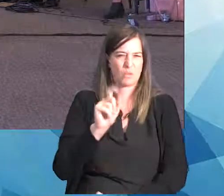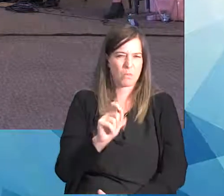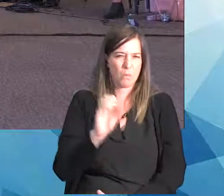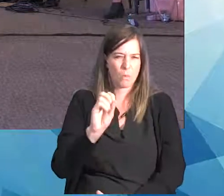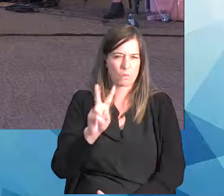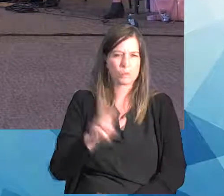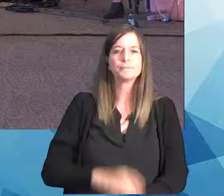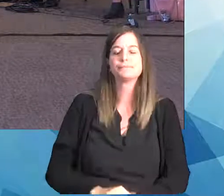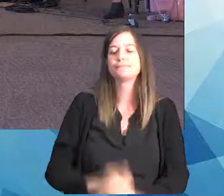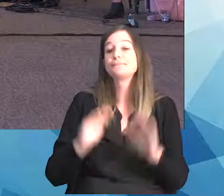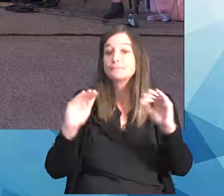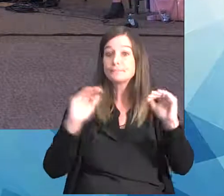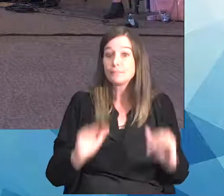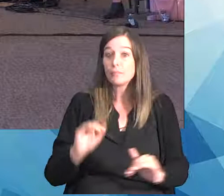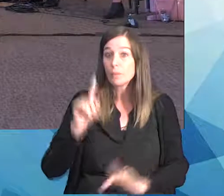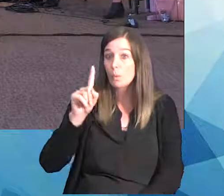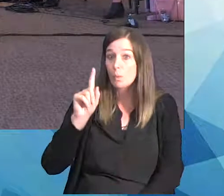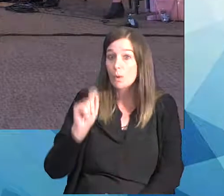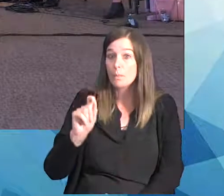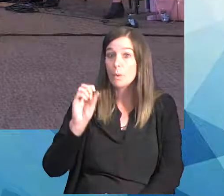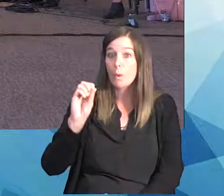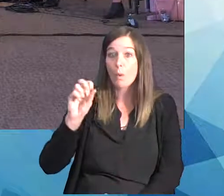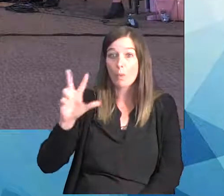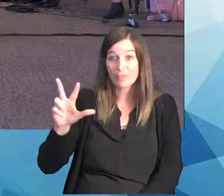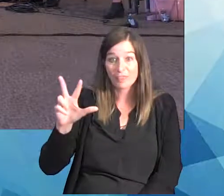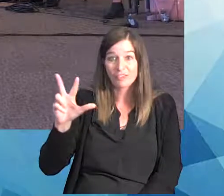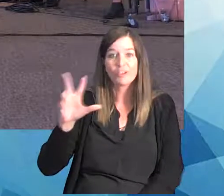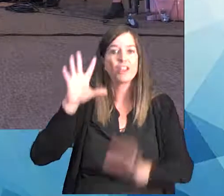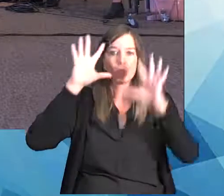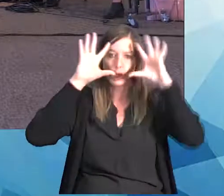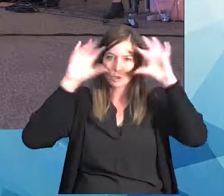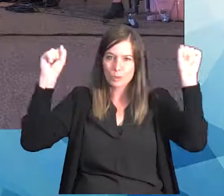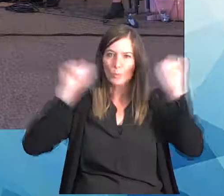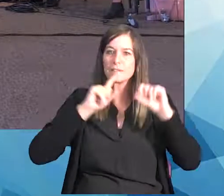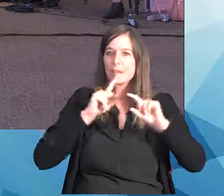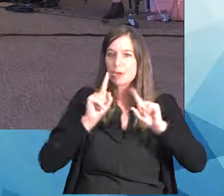1.03, information item, superintendent's report, Superintendent Reichman.